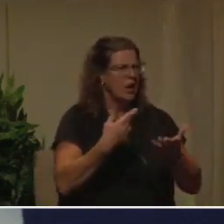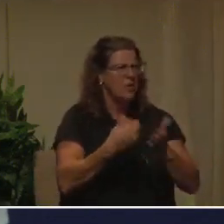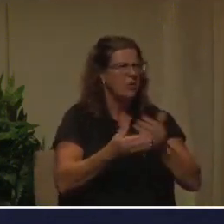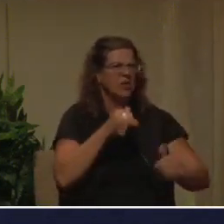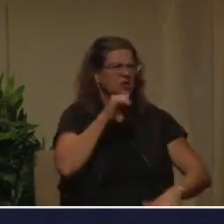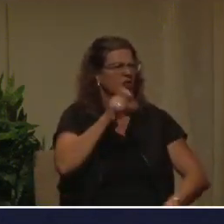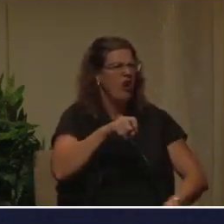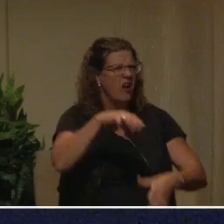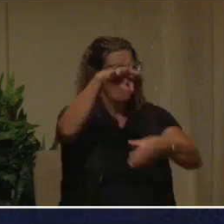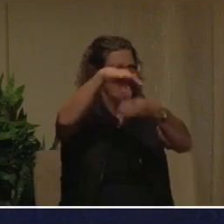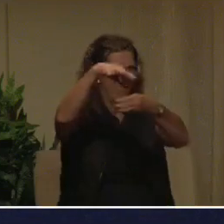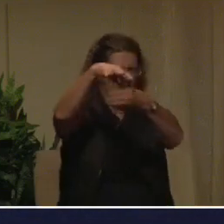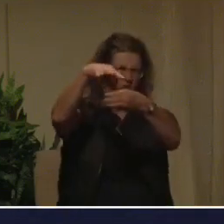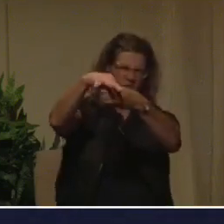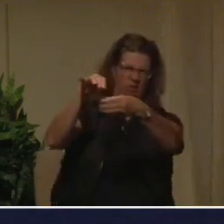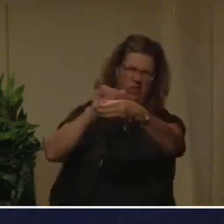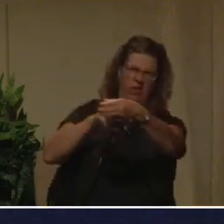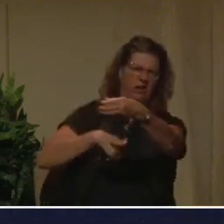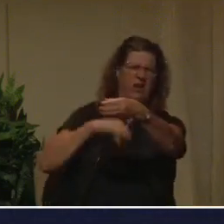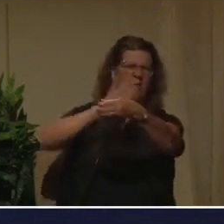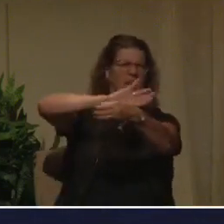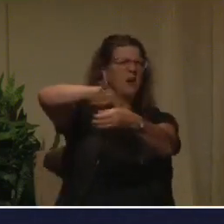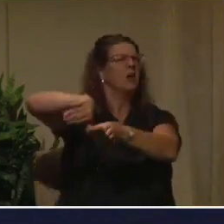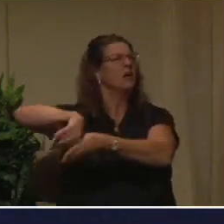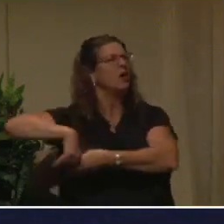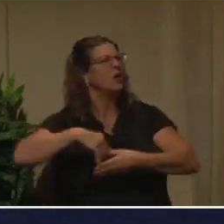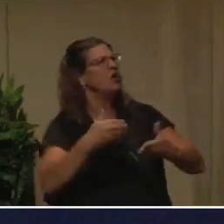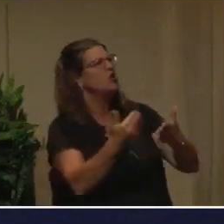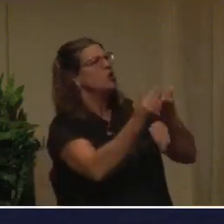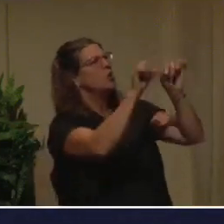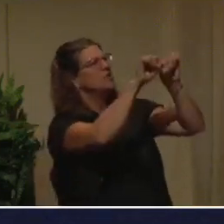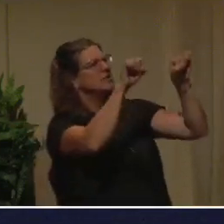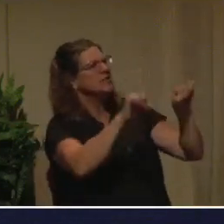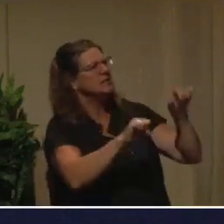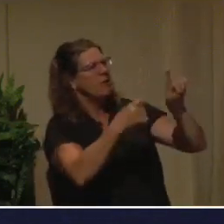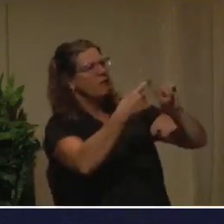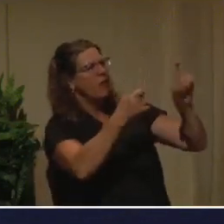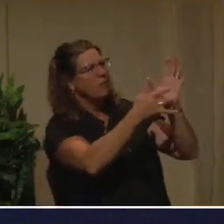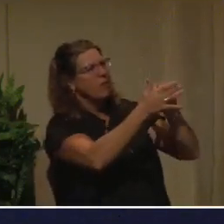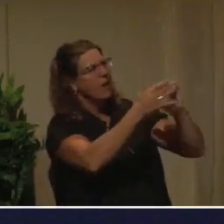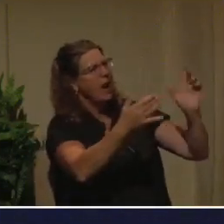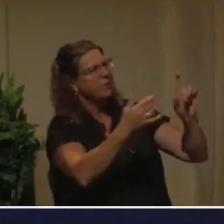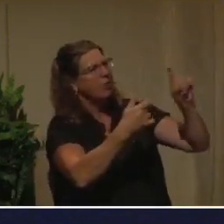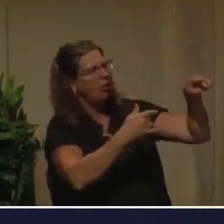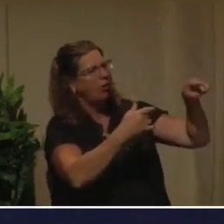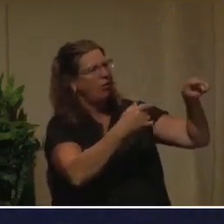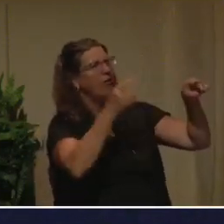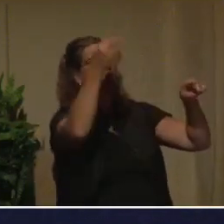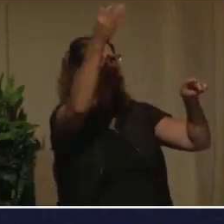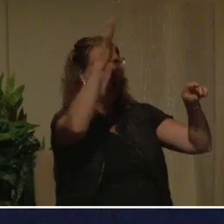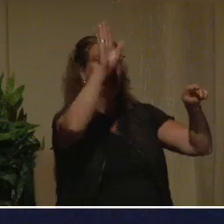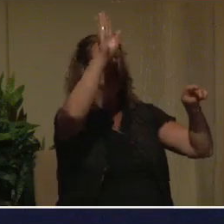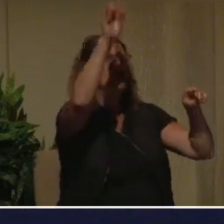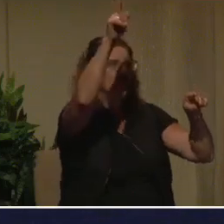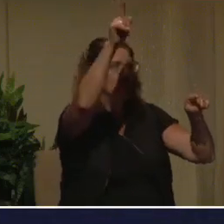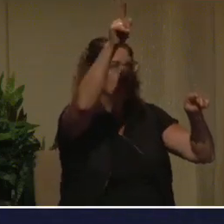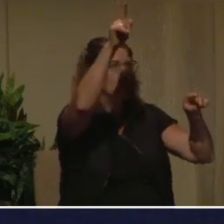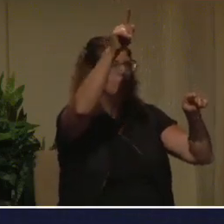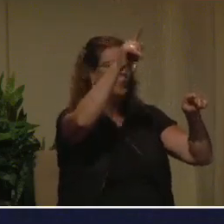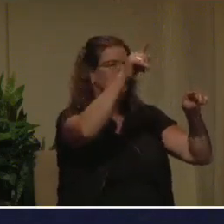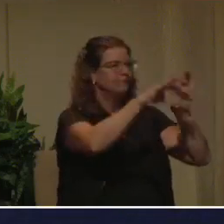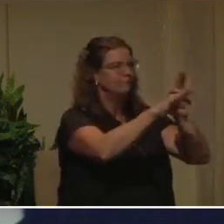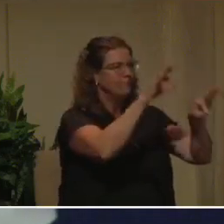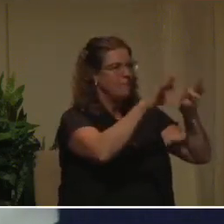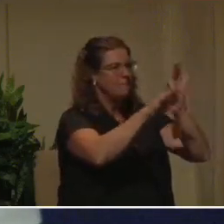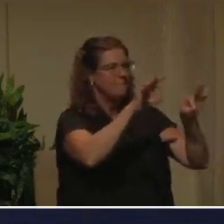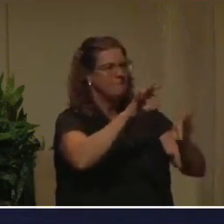just kind of trusting God and taking names out of a hat from a slate of people who have been approved. Well, that was a discussion, but that wasn't